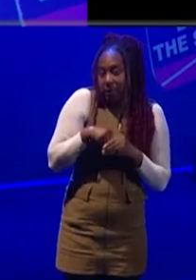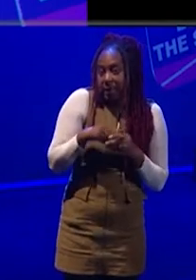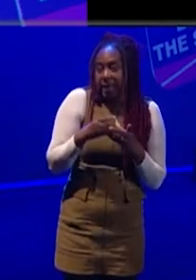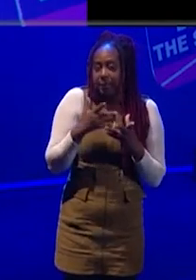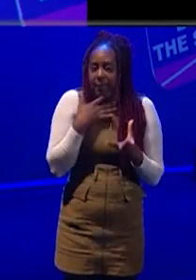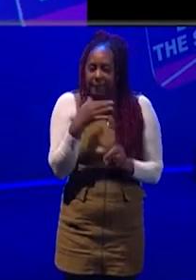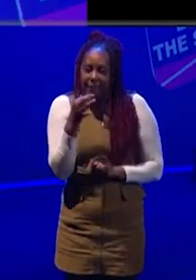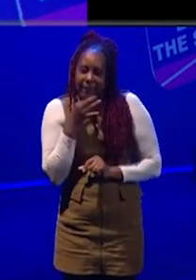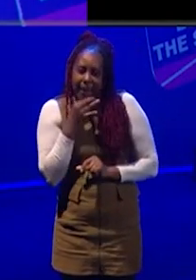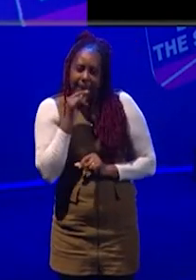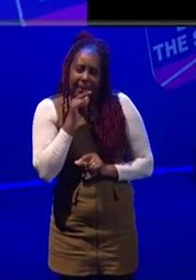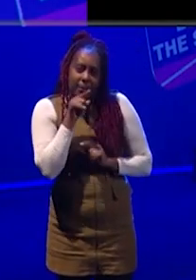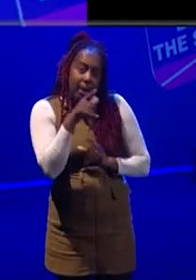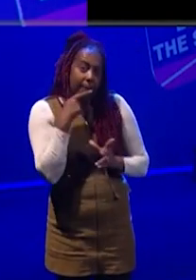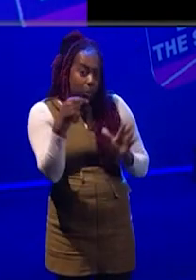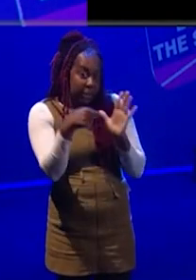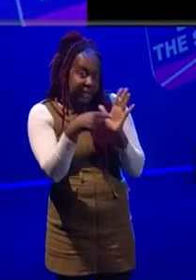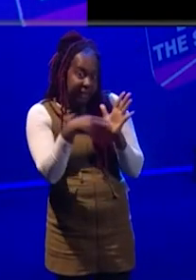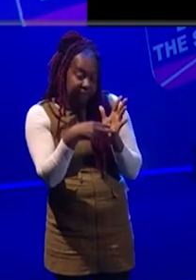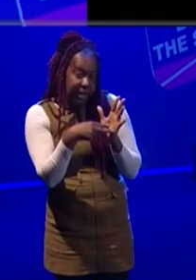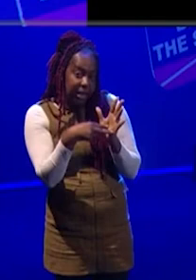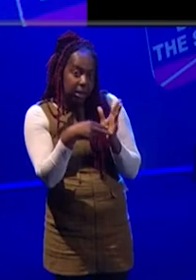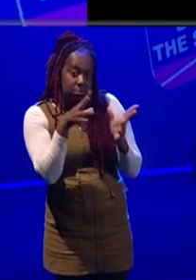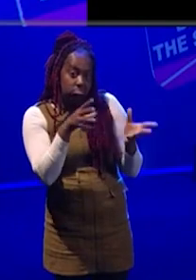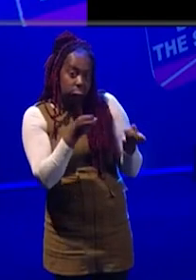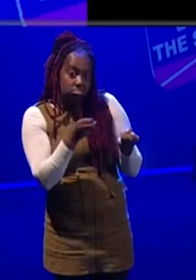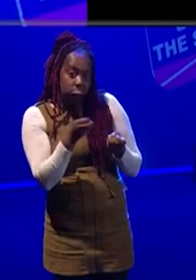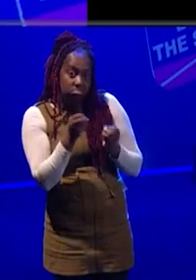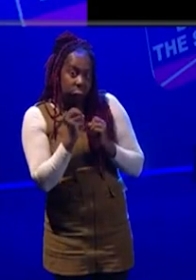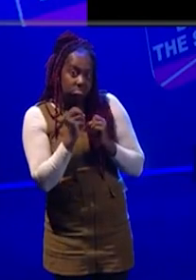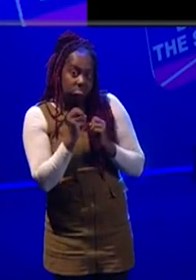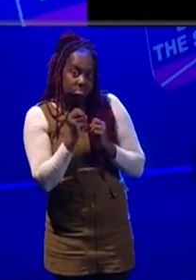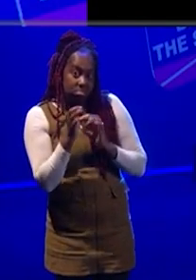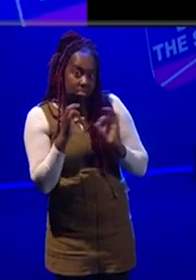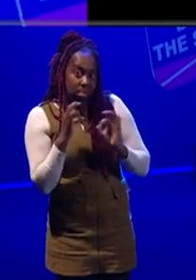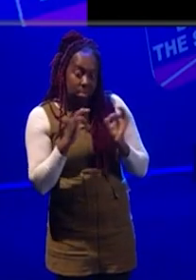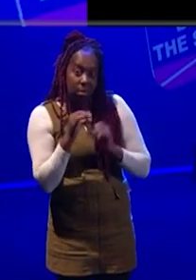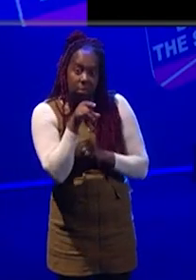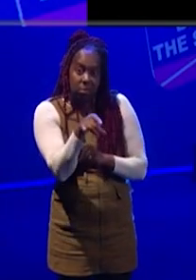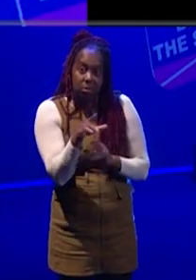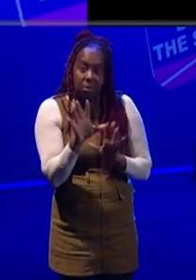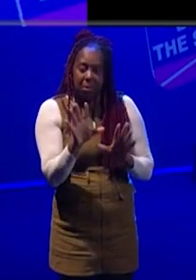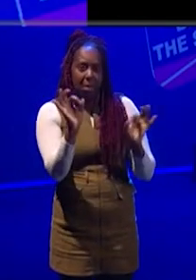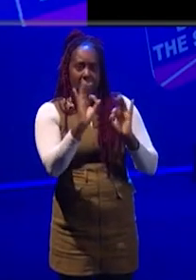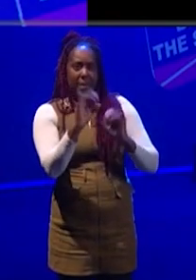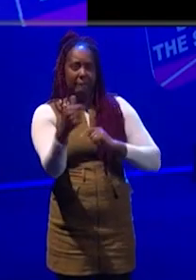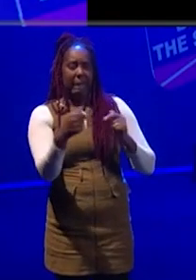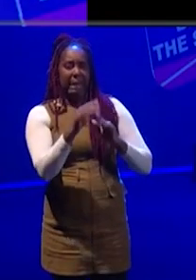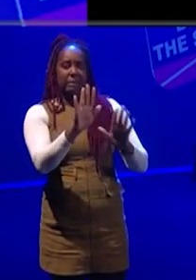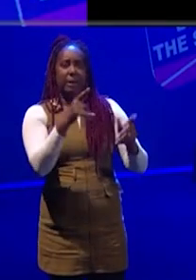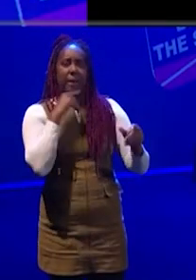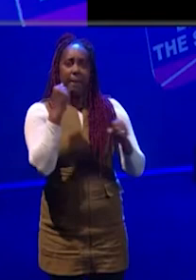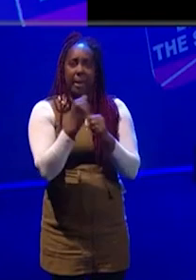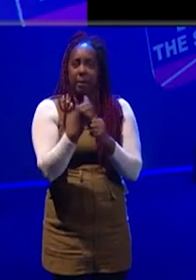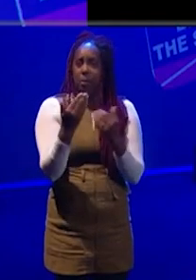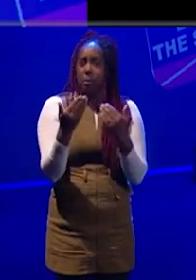The temptation to cast TV stars. No, nothing against TV stars, but, you know, I just think in terms of making a